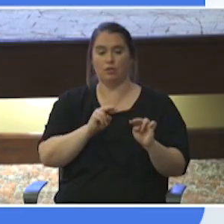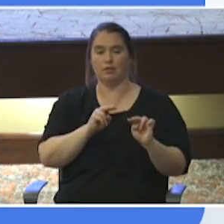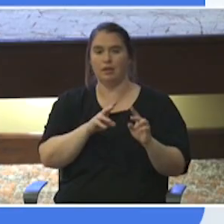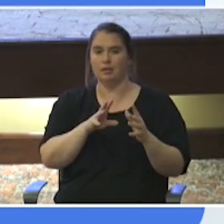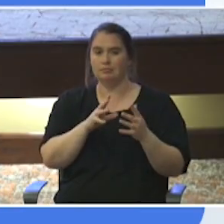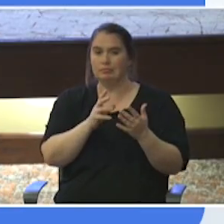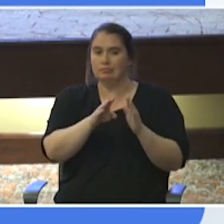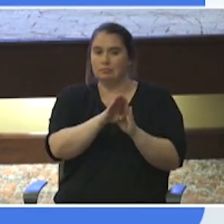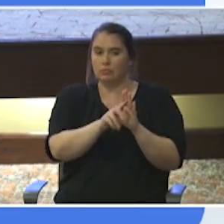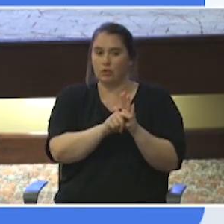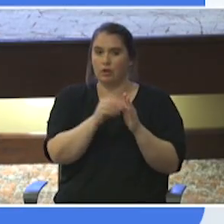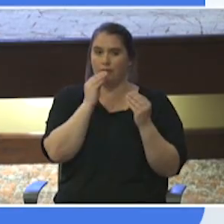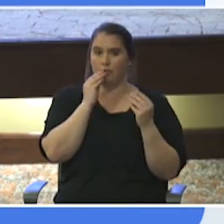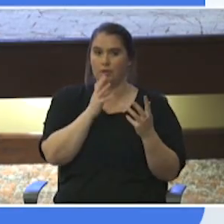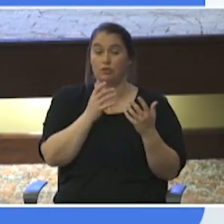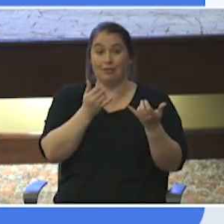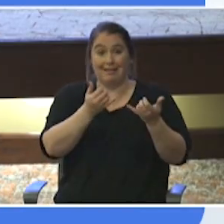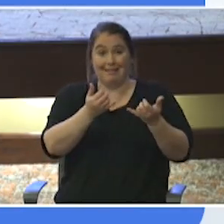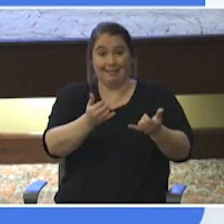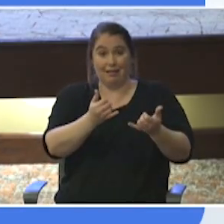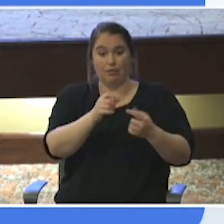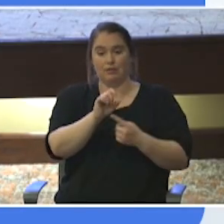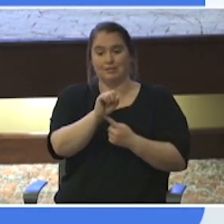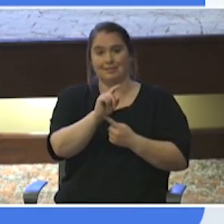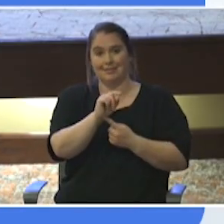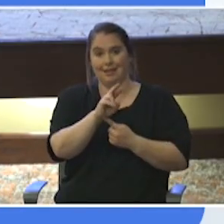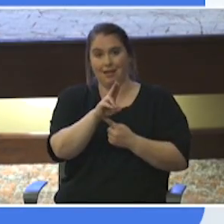we're at with status, cost, and a timeline.